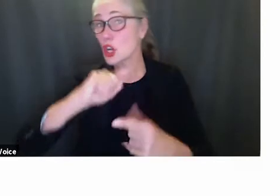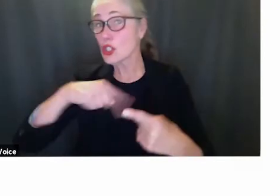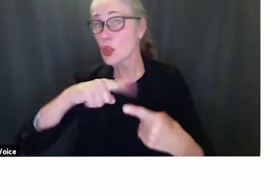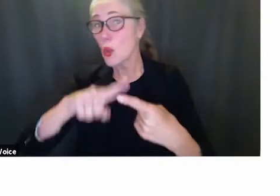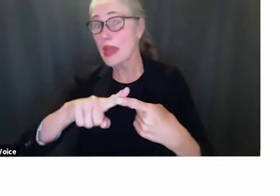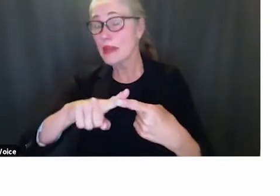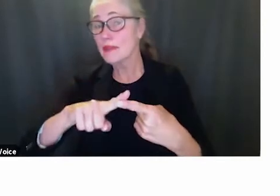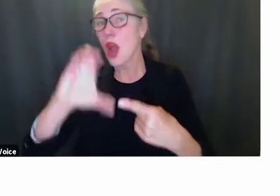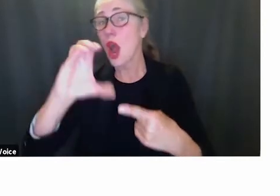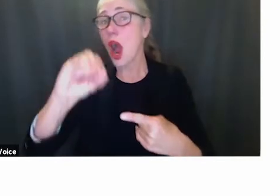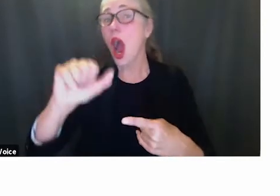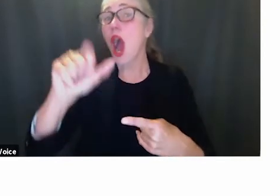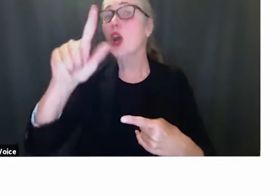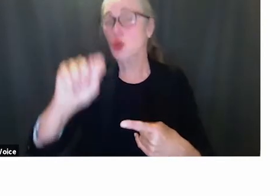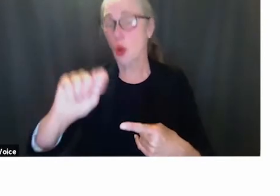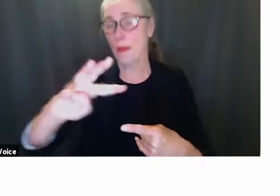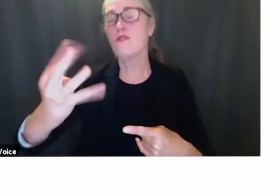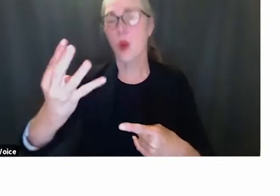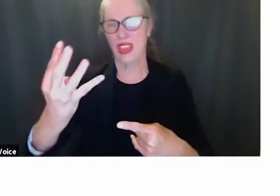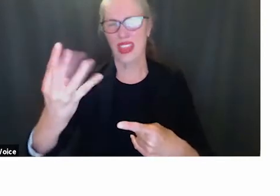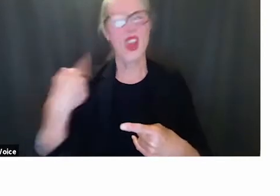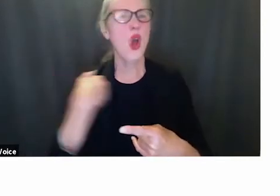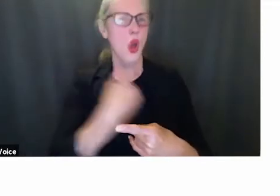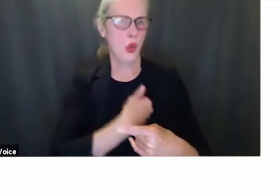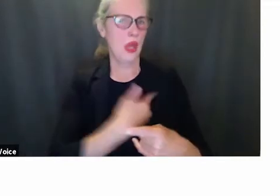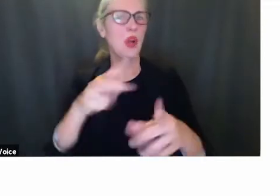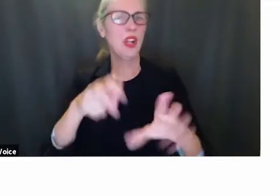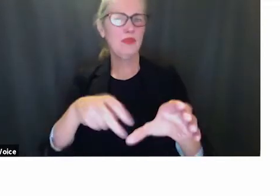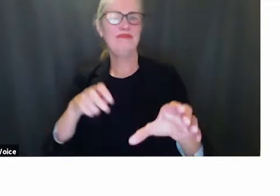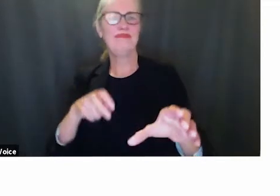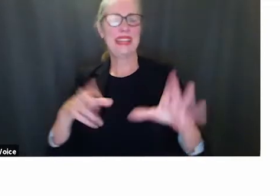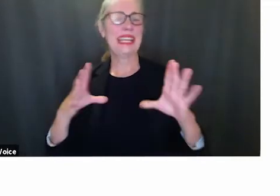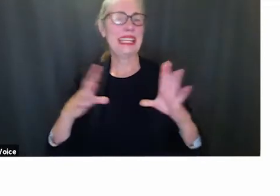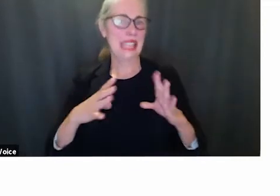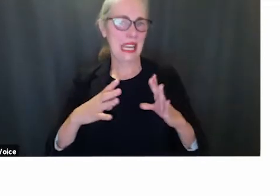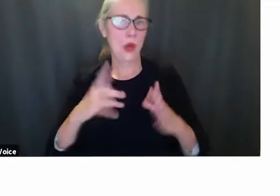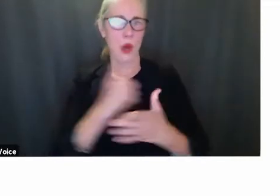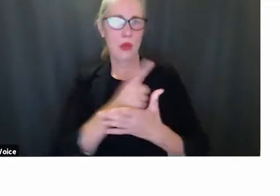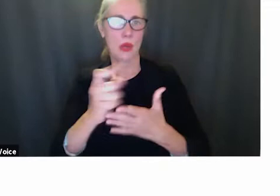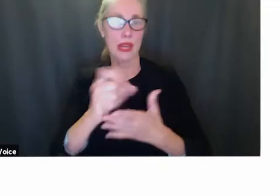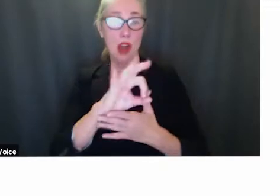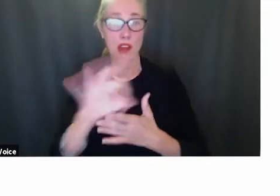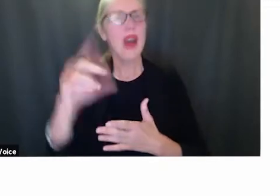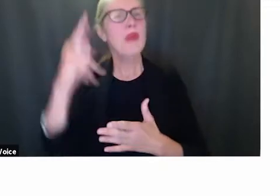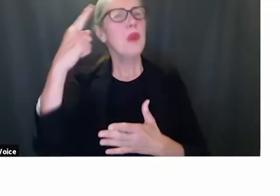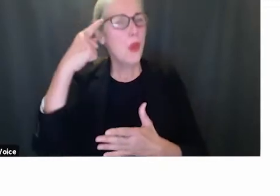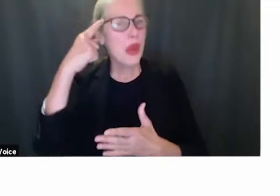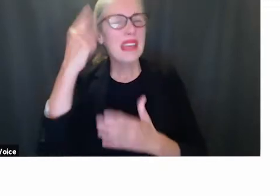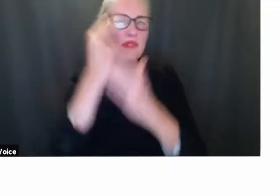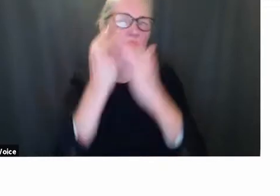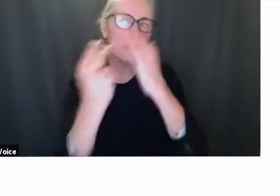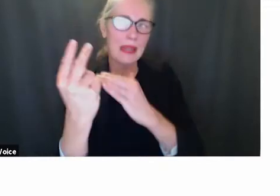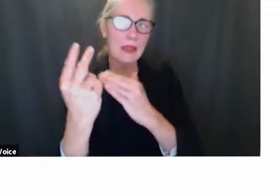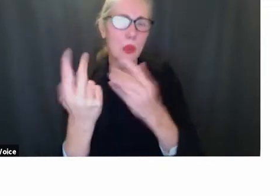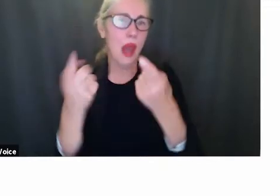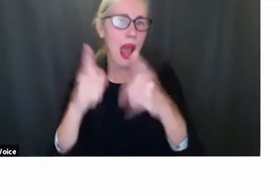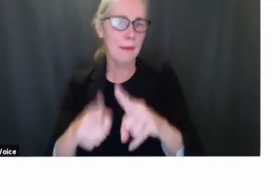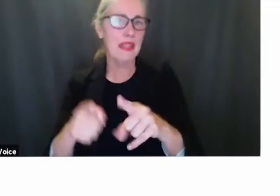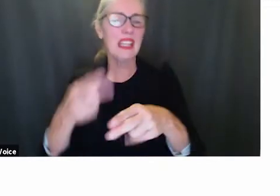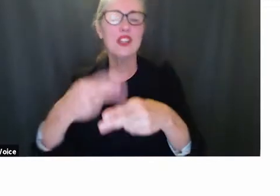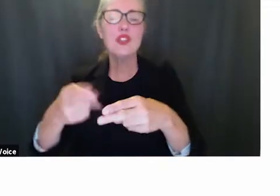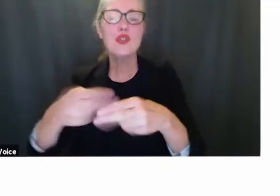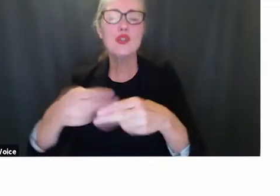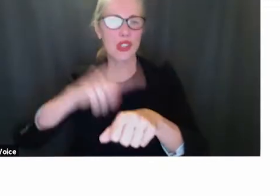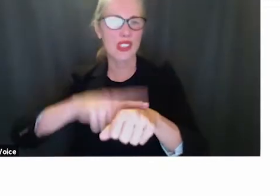should be completed in a shorter period of time. And I appreciate the work of our elementary school administrators and